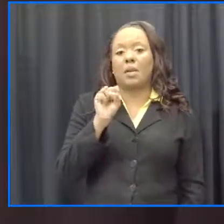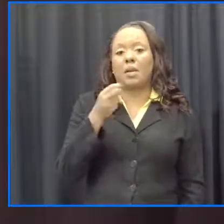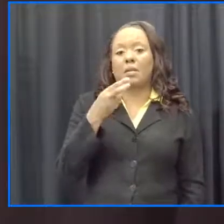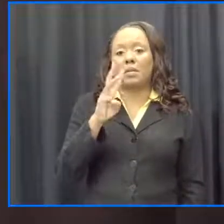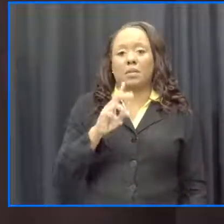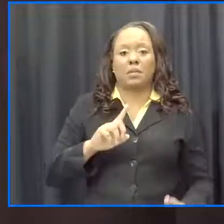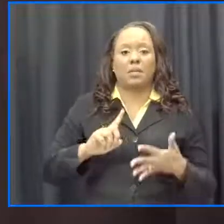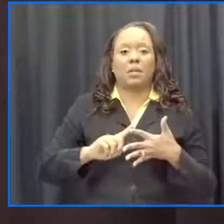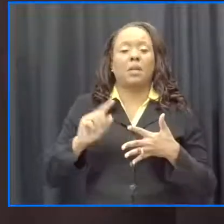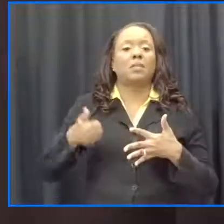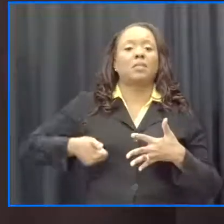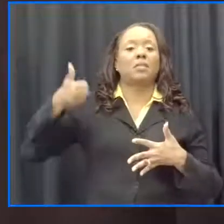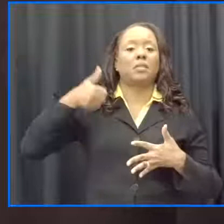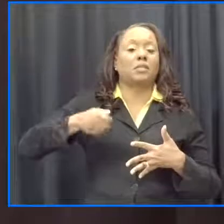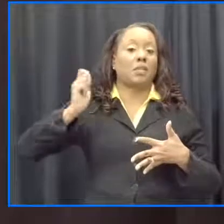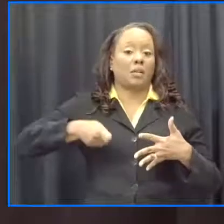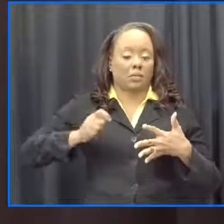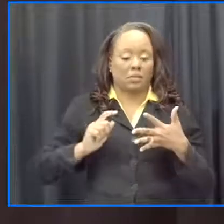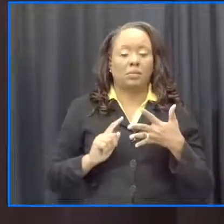my Lord Chief Justice,